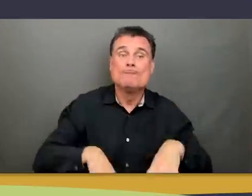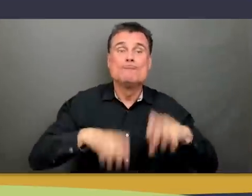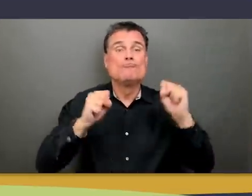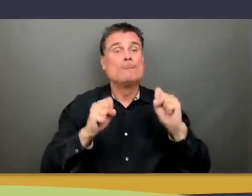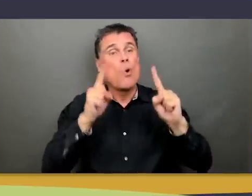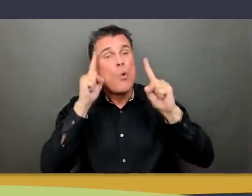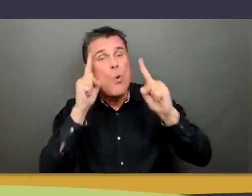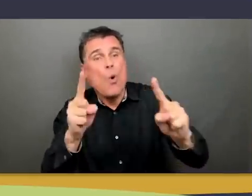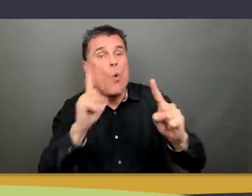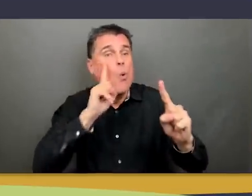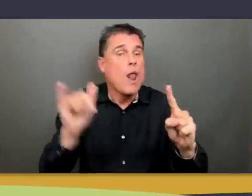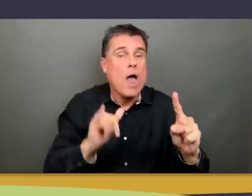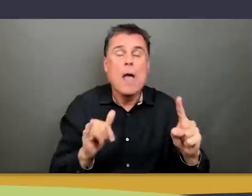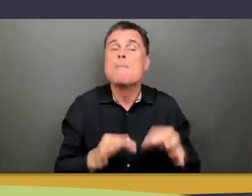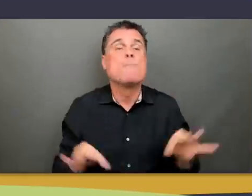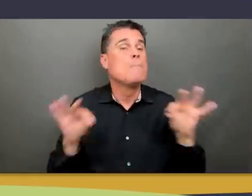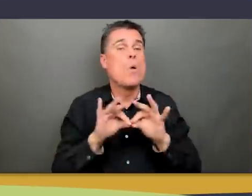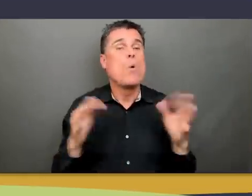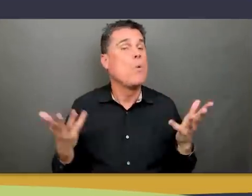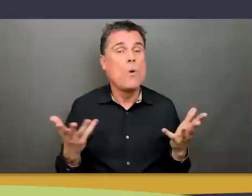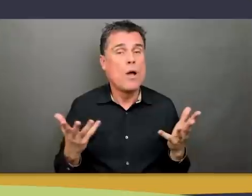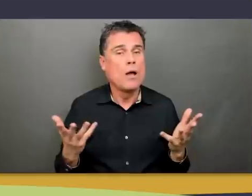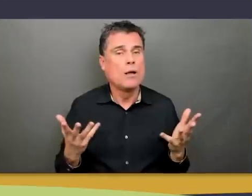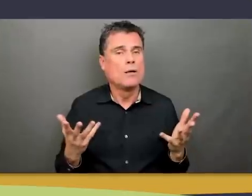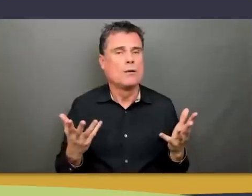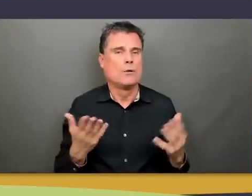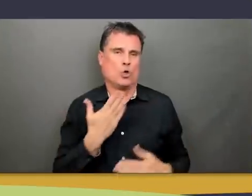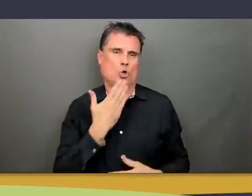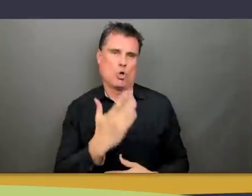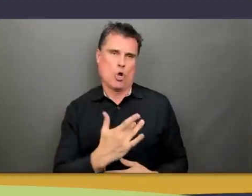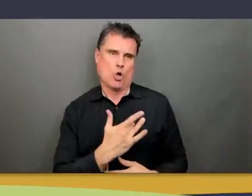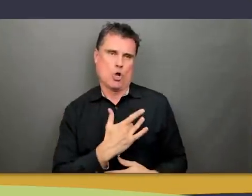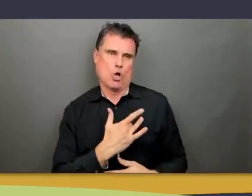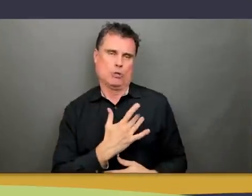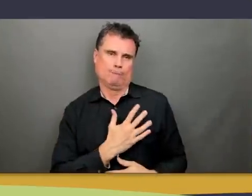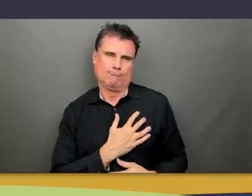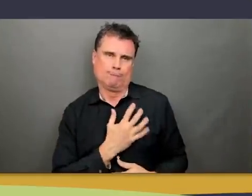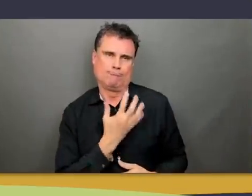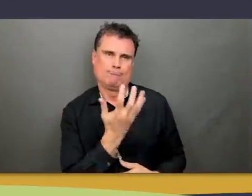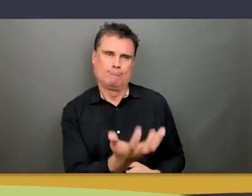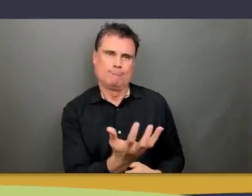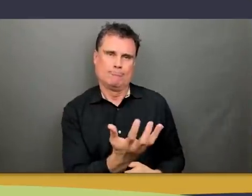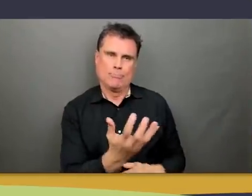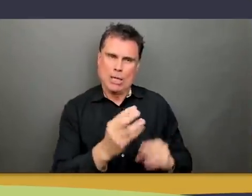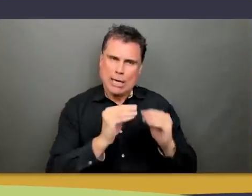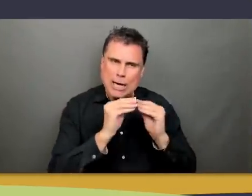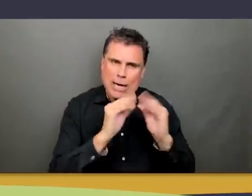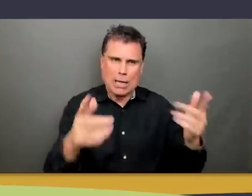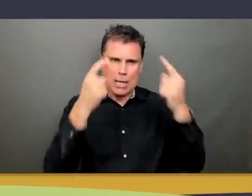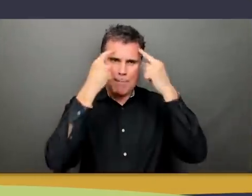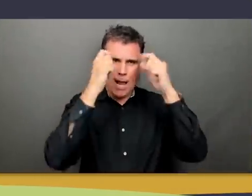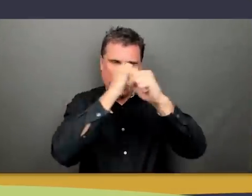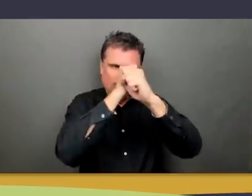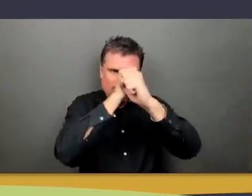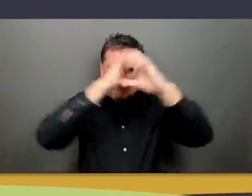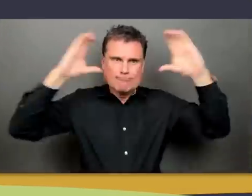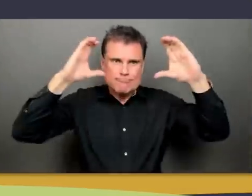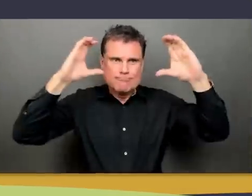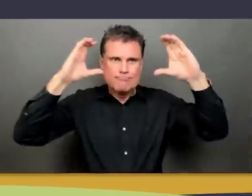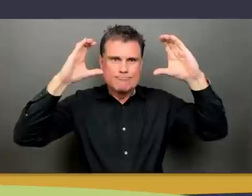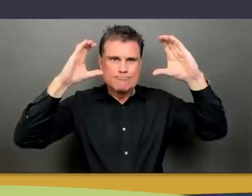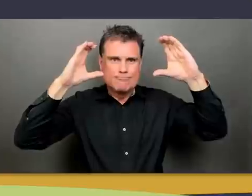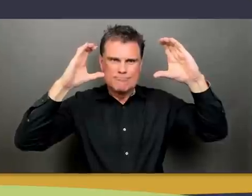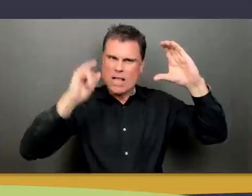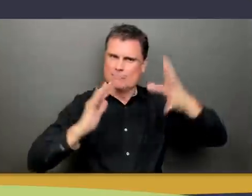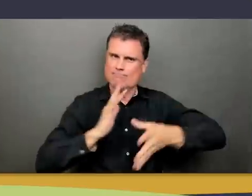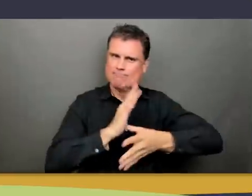heart and good mind, there's no doing bad. You know, if you do it, kill people with kindness is also another thing that my grandma